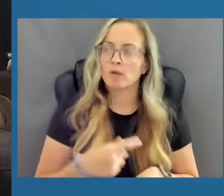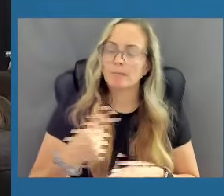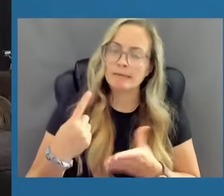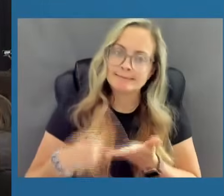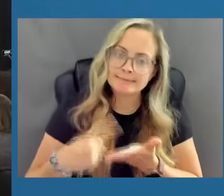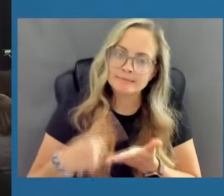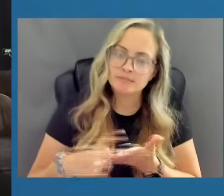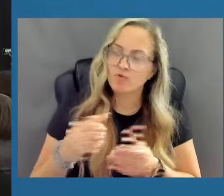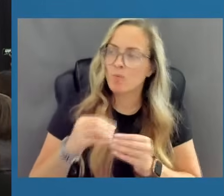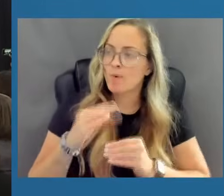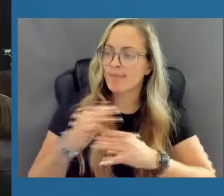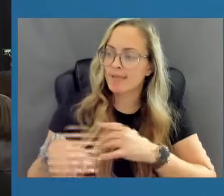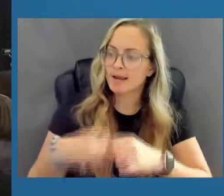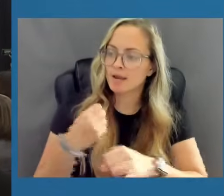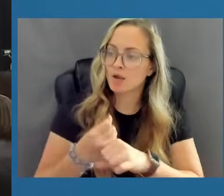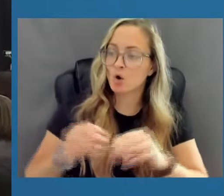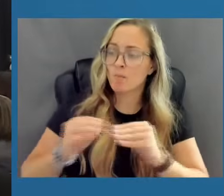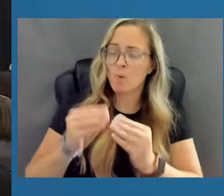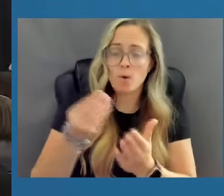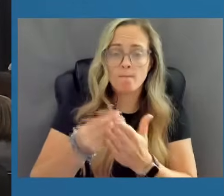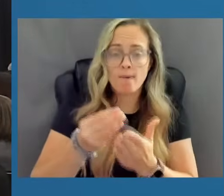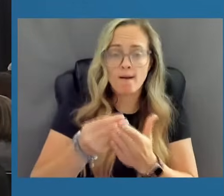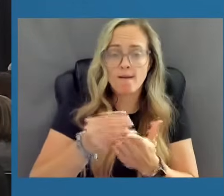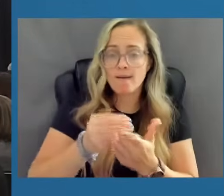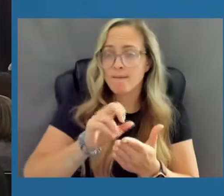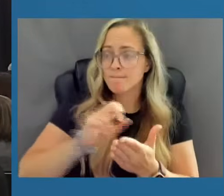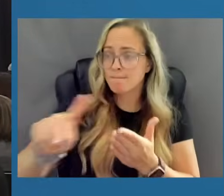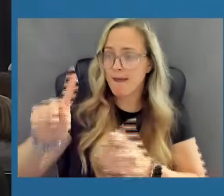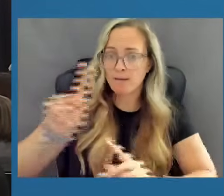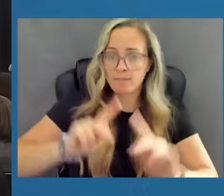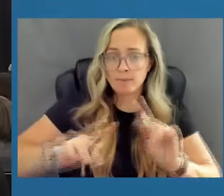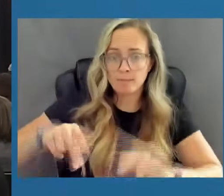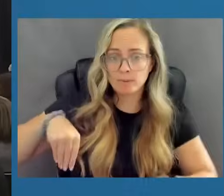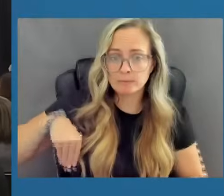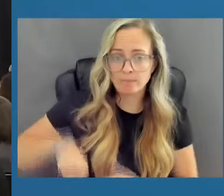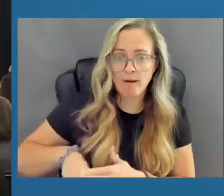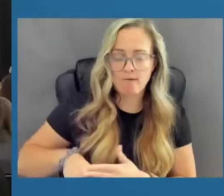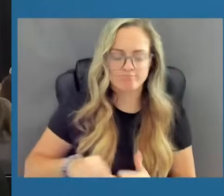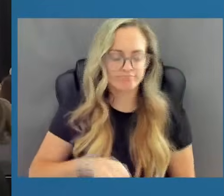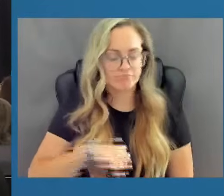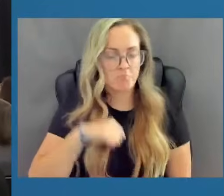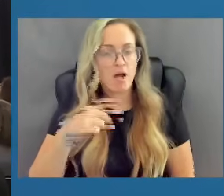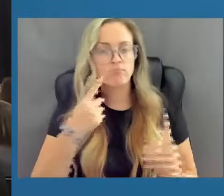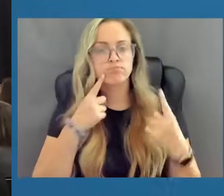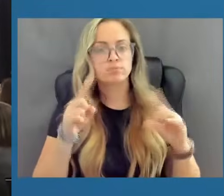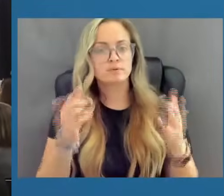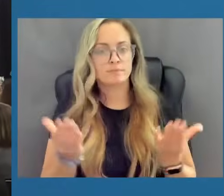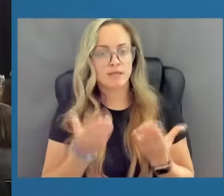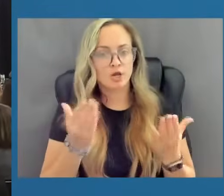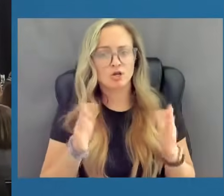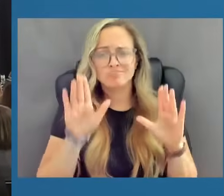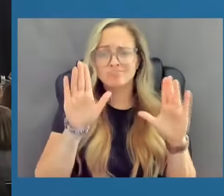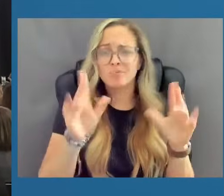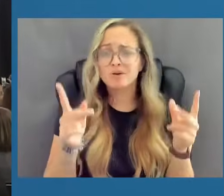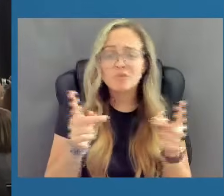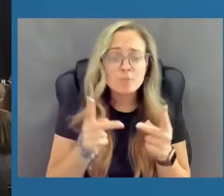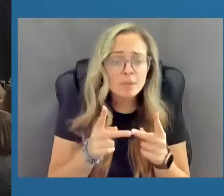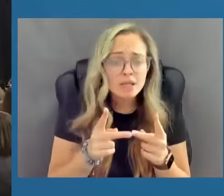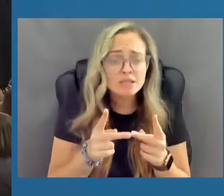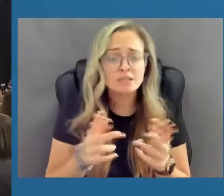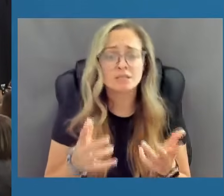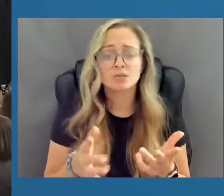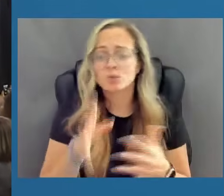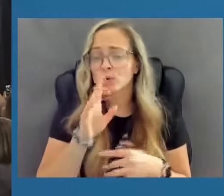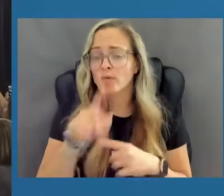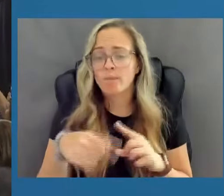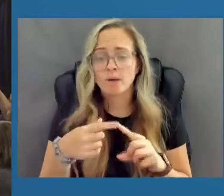year about putting more money back in people's pockets. And I'm so proud to be here at this wonderful place to talk